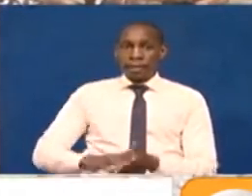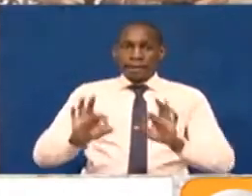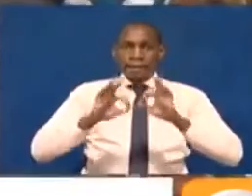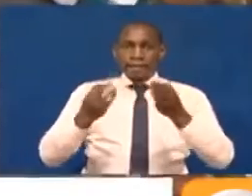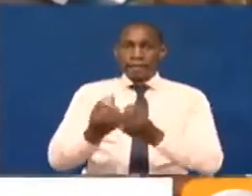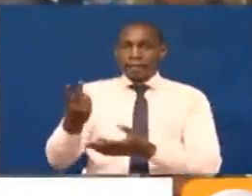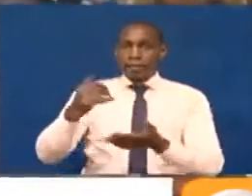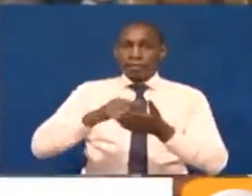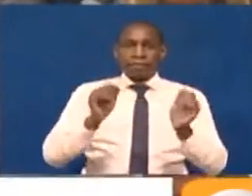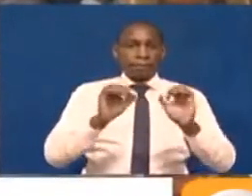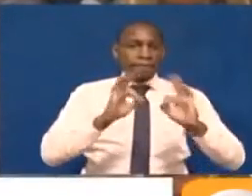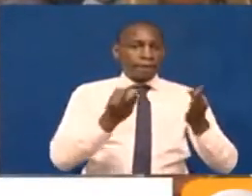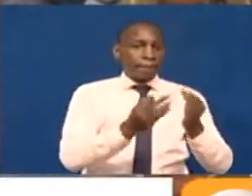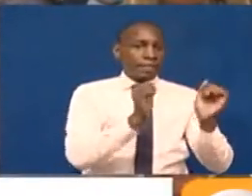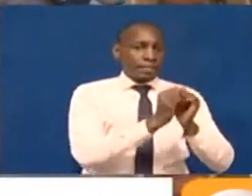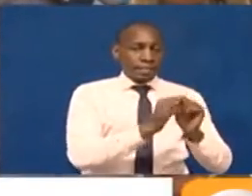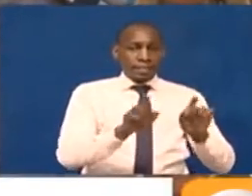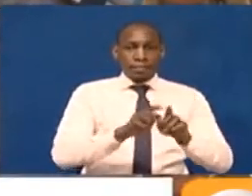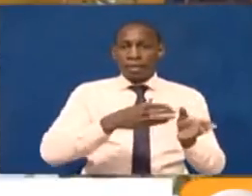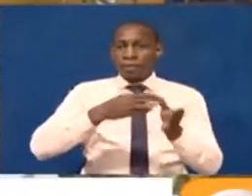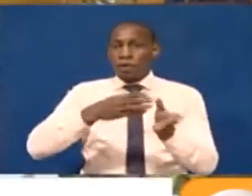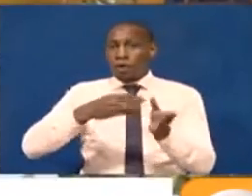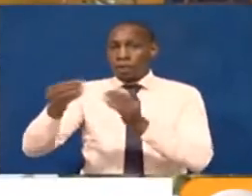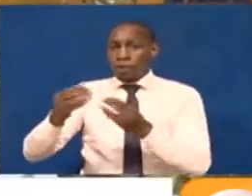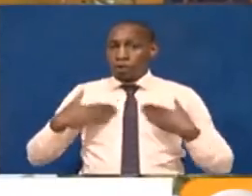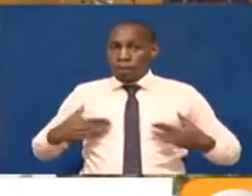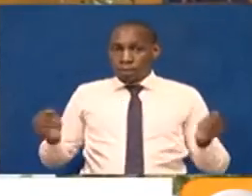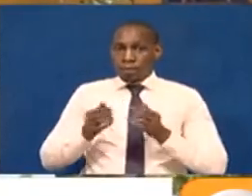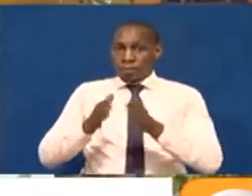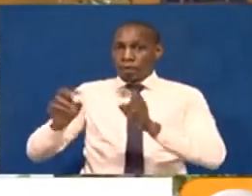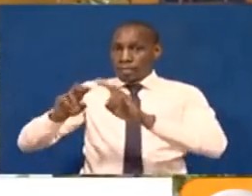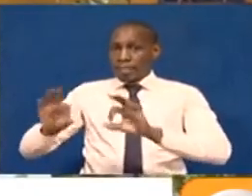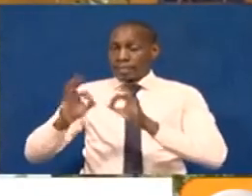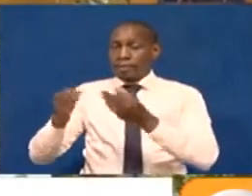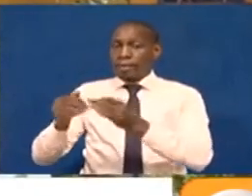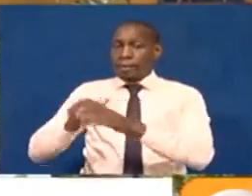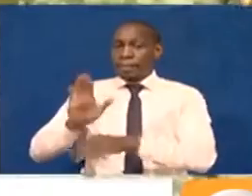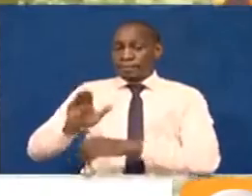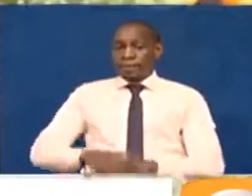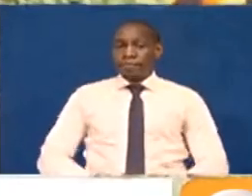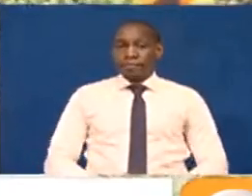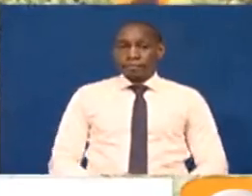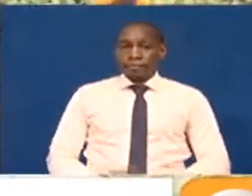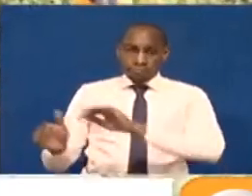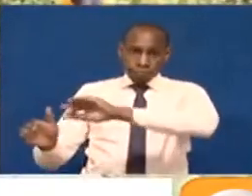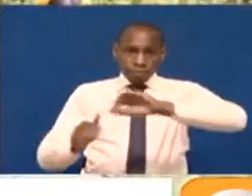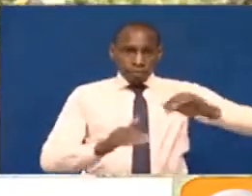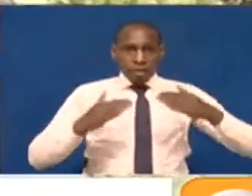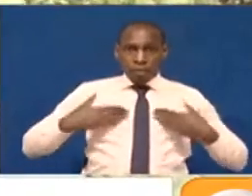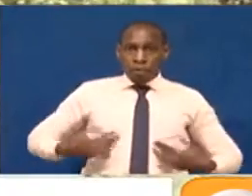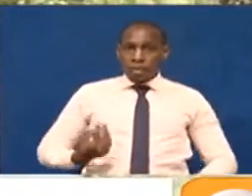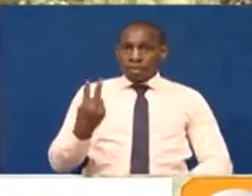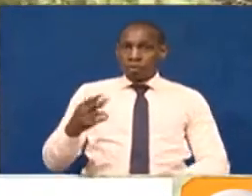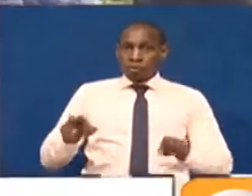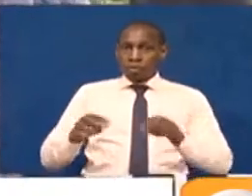are among more than 10 families that have visited the facility in search of their loved ones. Meanwhile, two bodies which